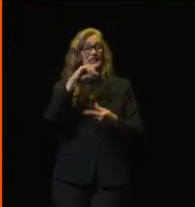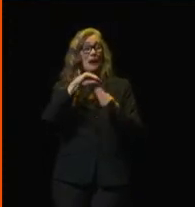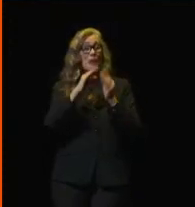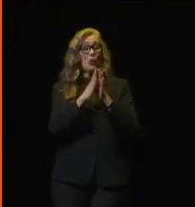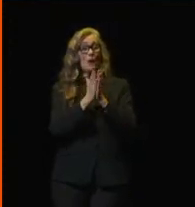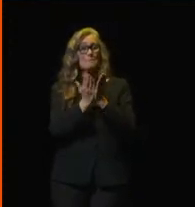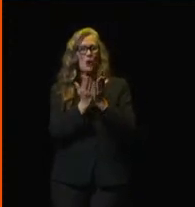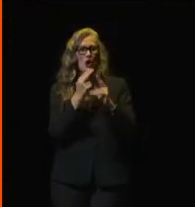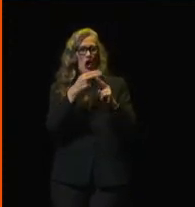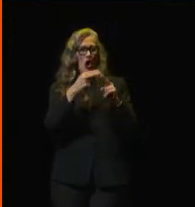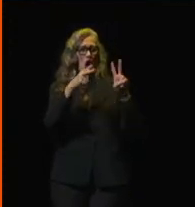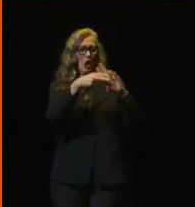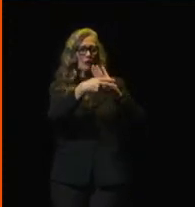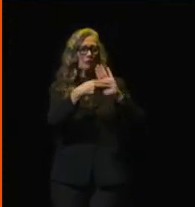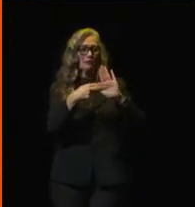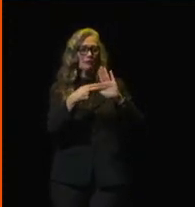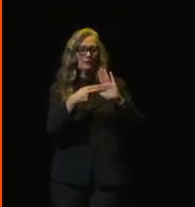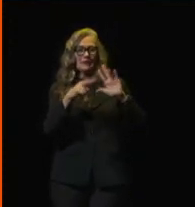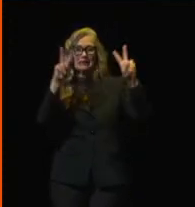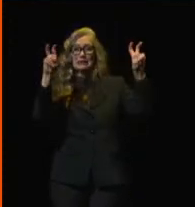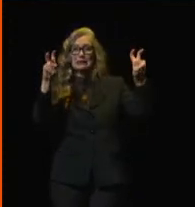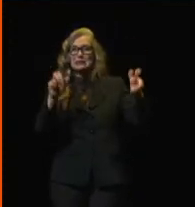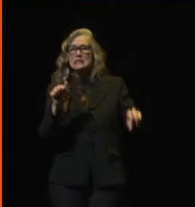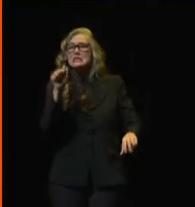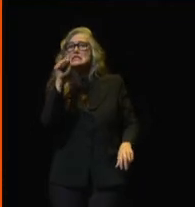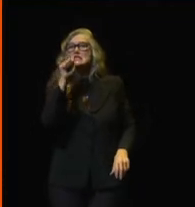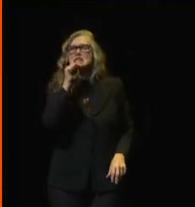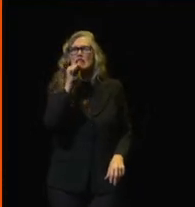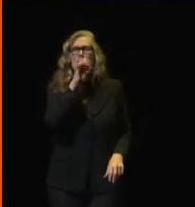called Secrets of the Temple.